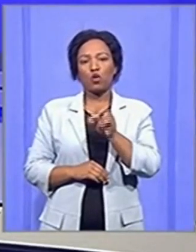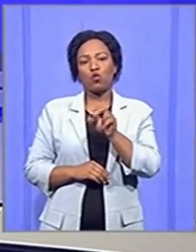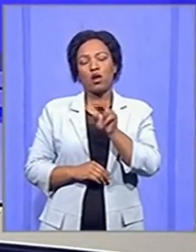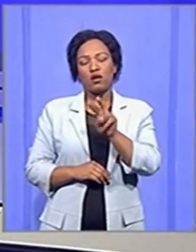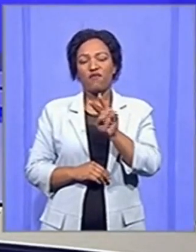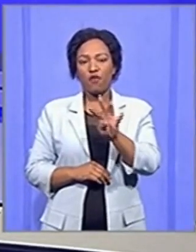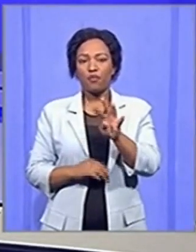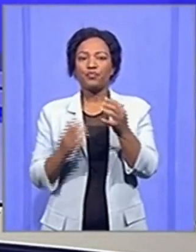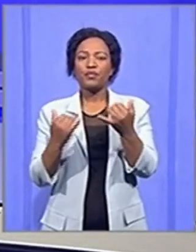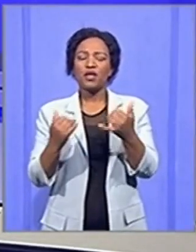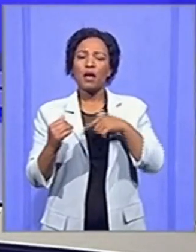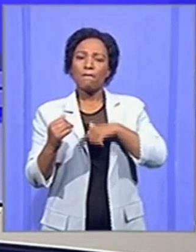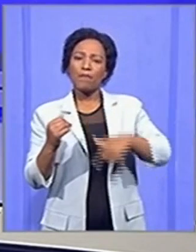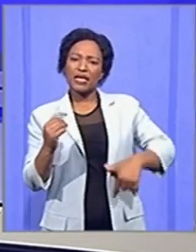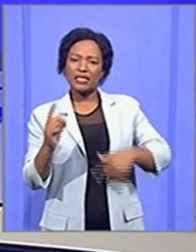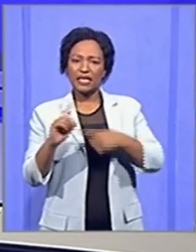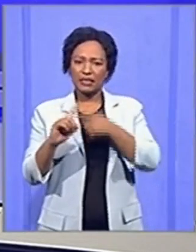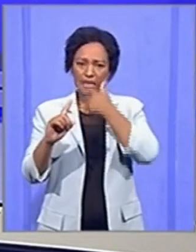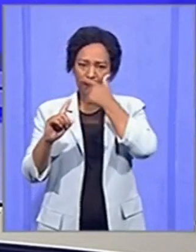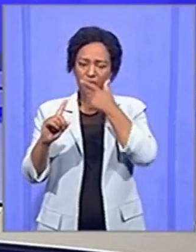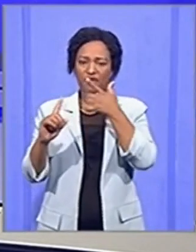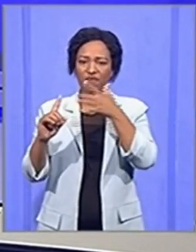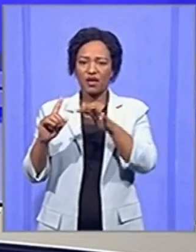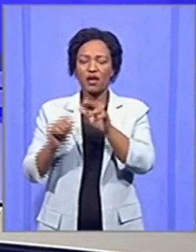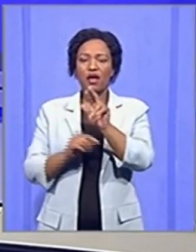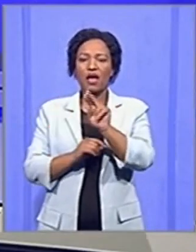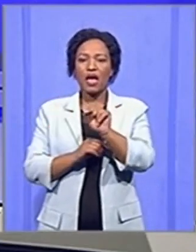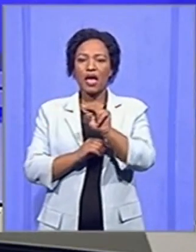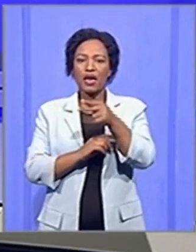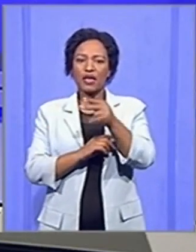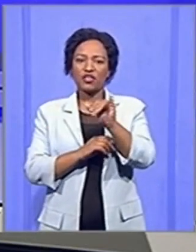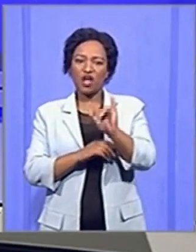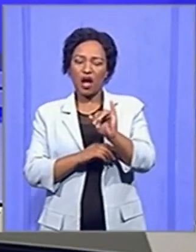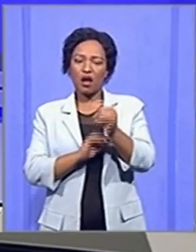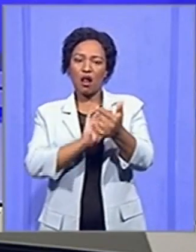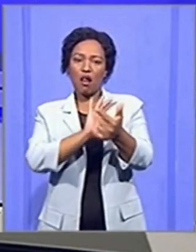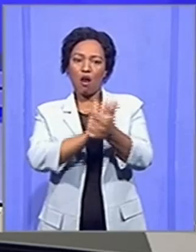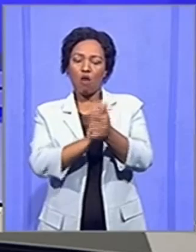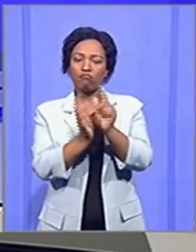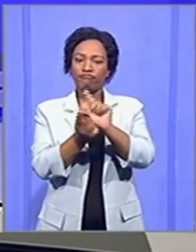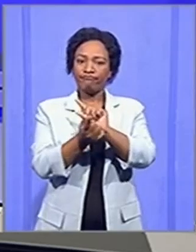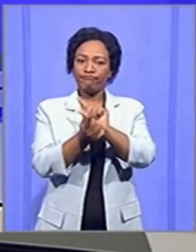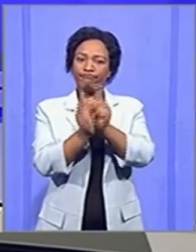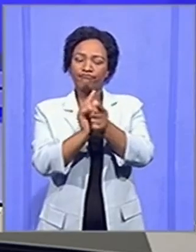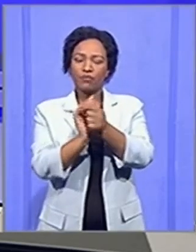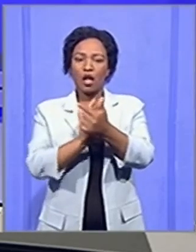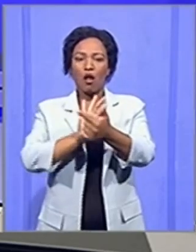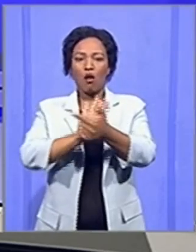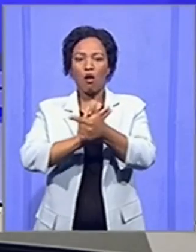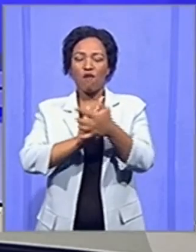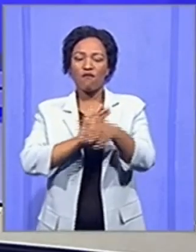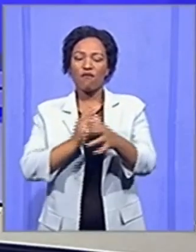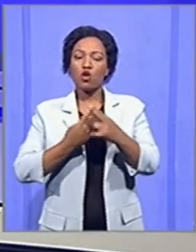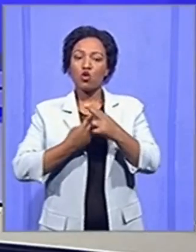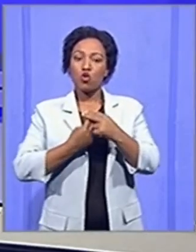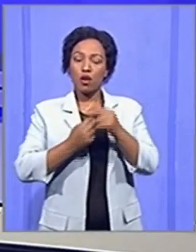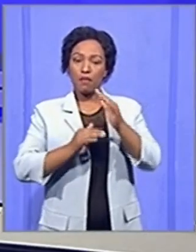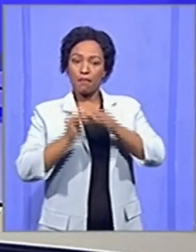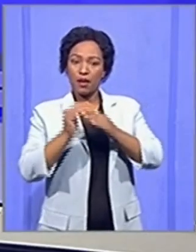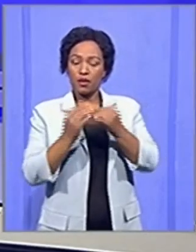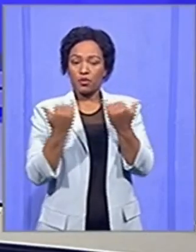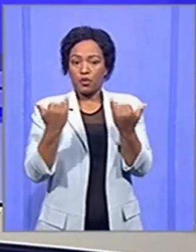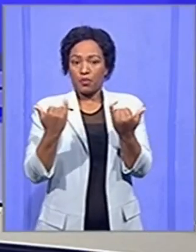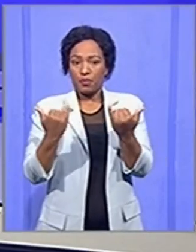Mopresidente Cyril Ramaphosa o saenile molaotlhomo wa NHI go nna molao kwa Union Buildings go sa le gale gompieno.